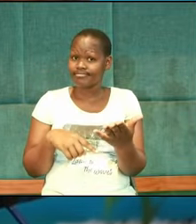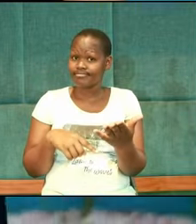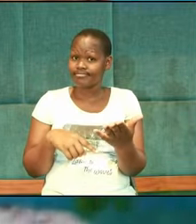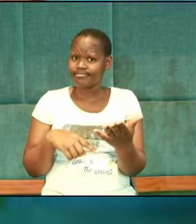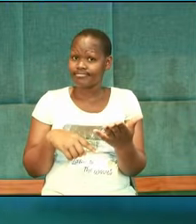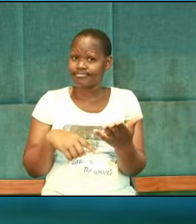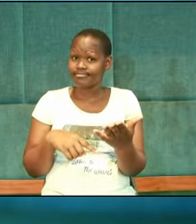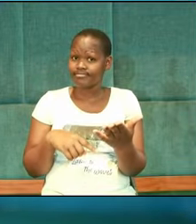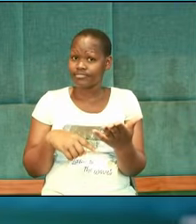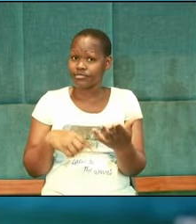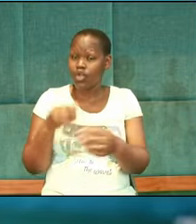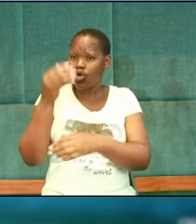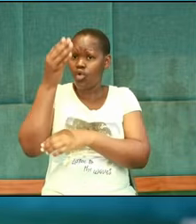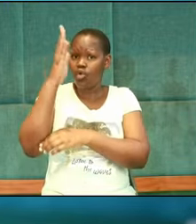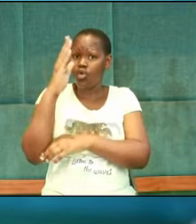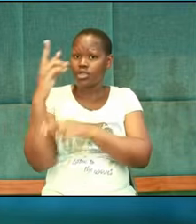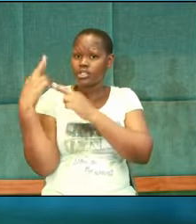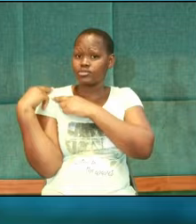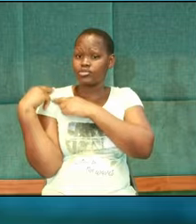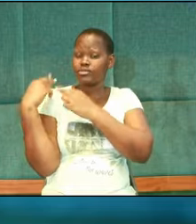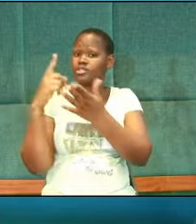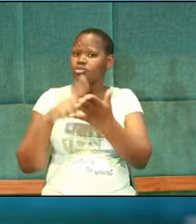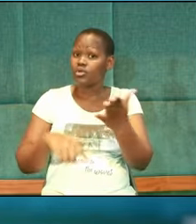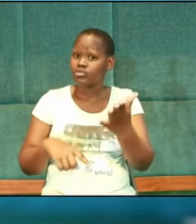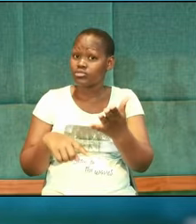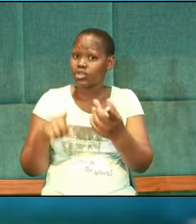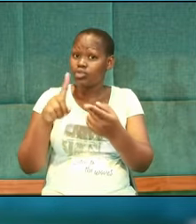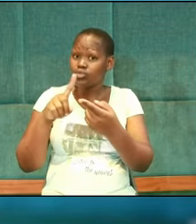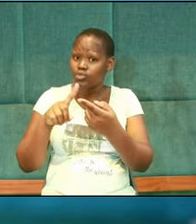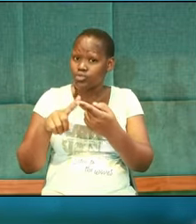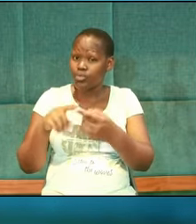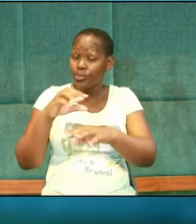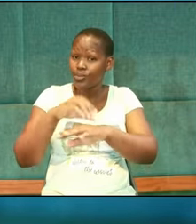What is God's responsibility? To set us free.